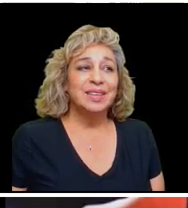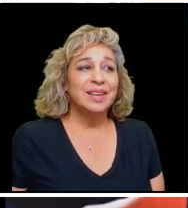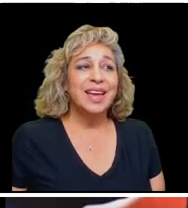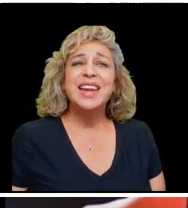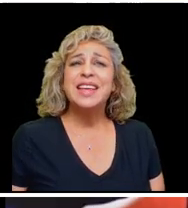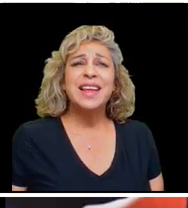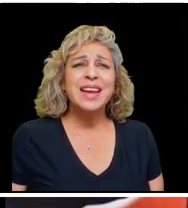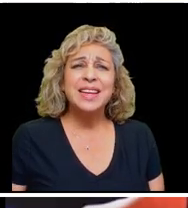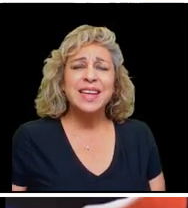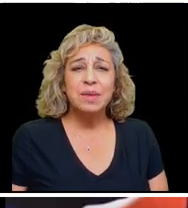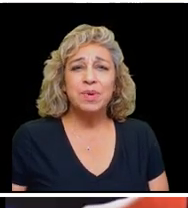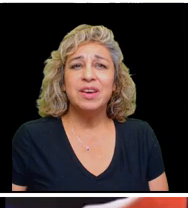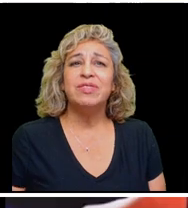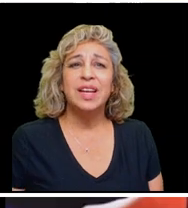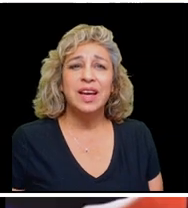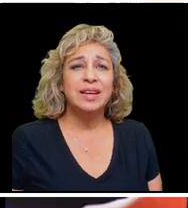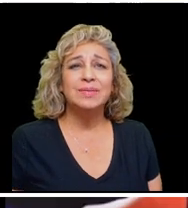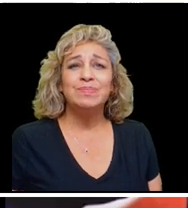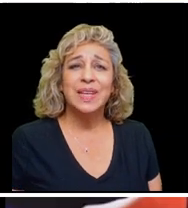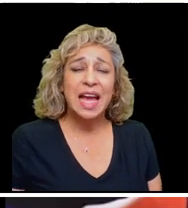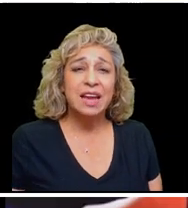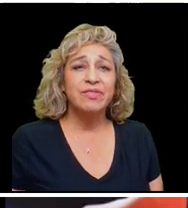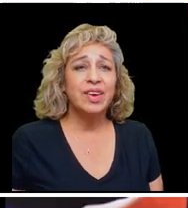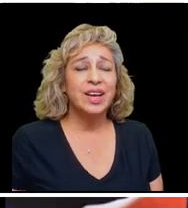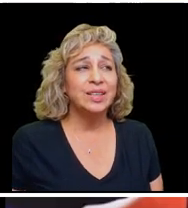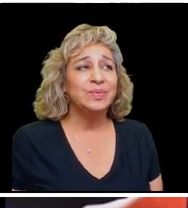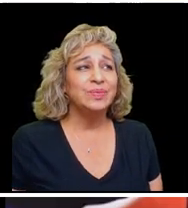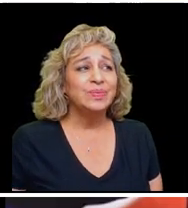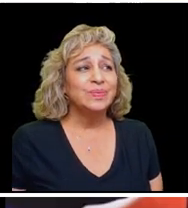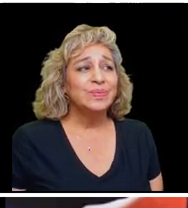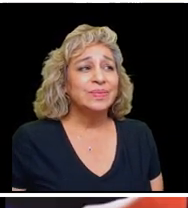any any type of life